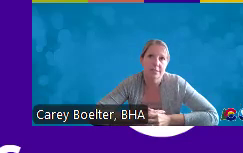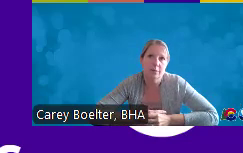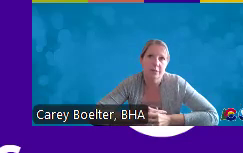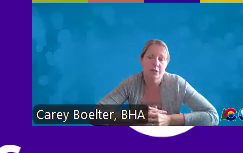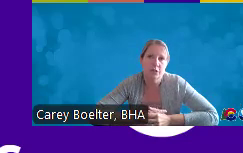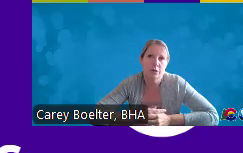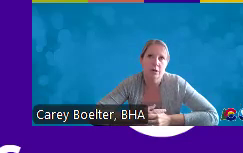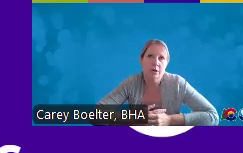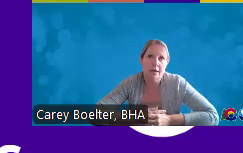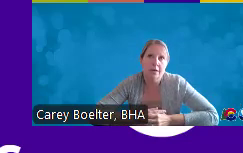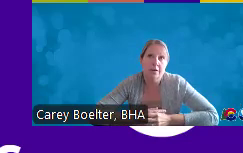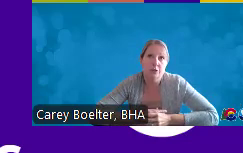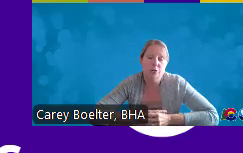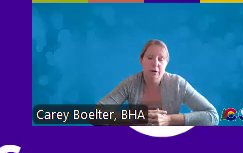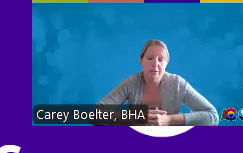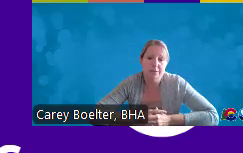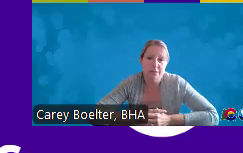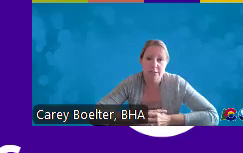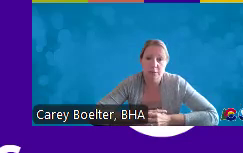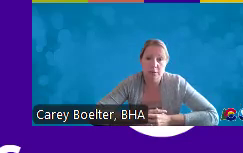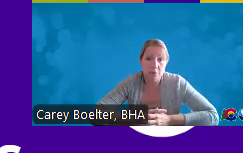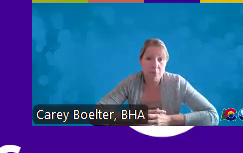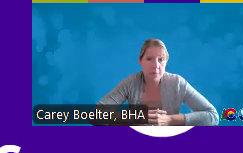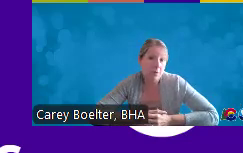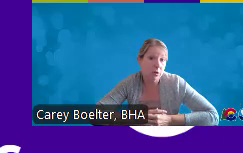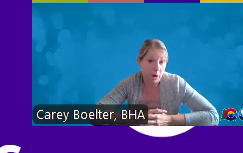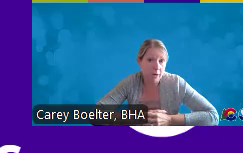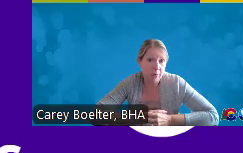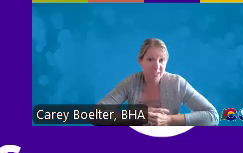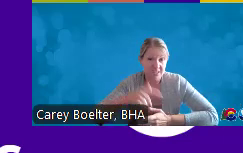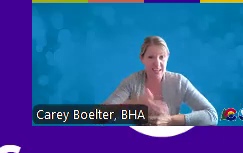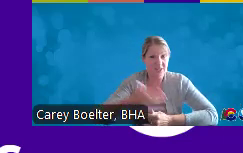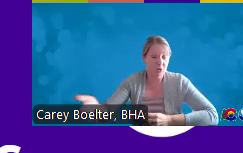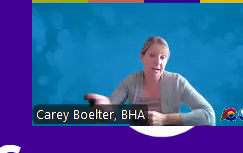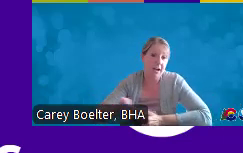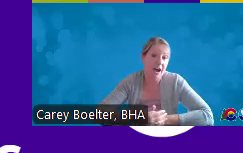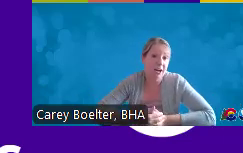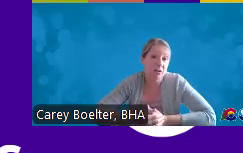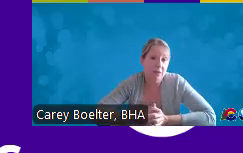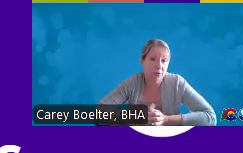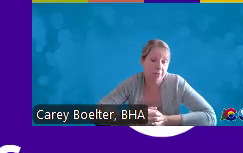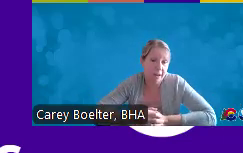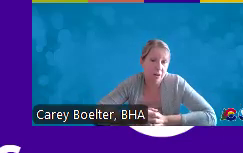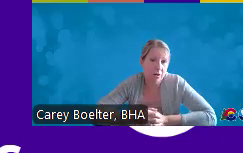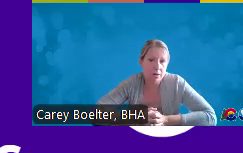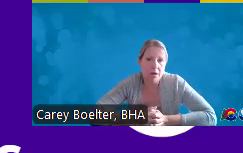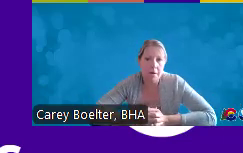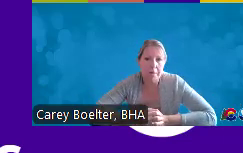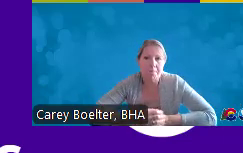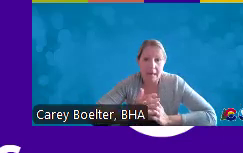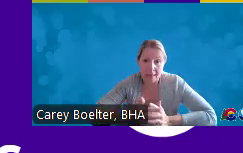crisis stabilization unit, an initial crisis assessment may be required because that's already a higher level of